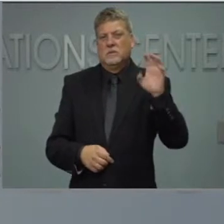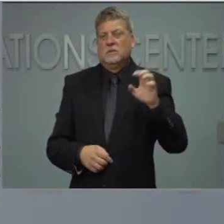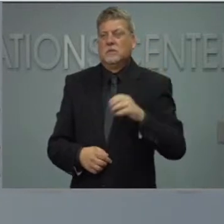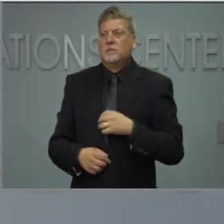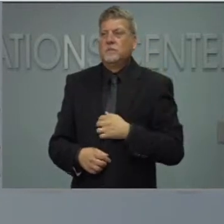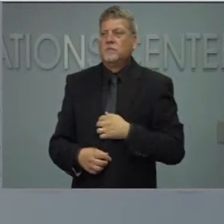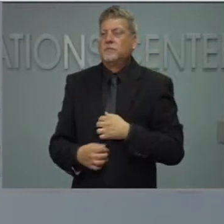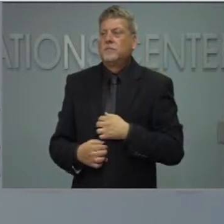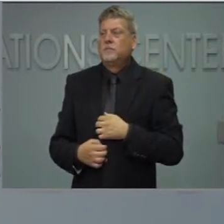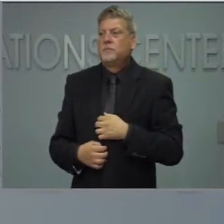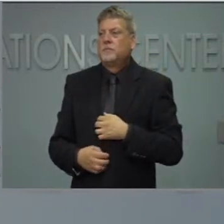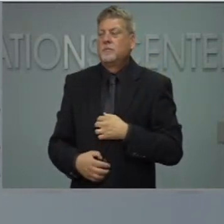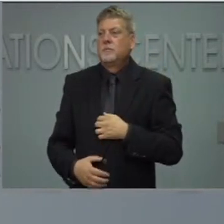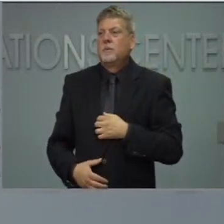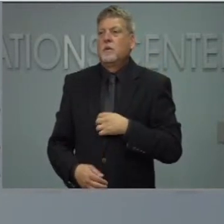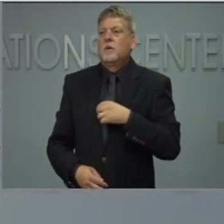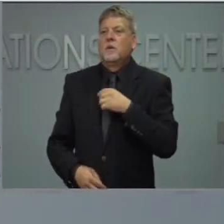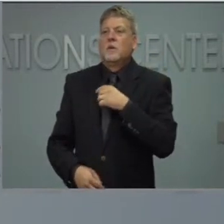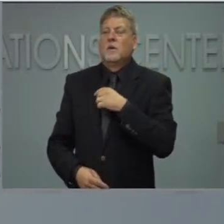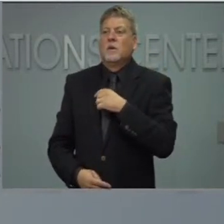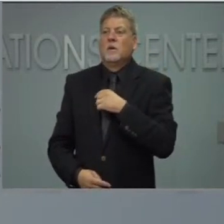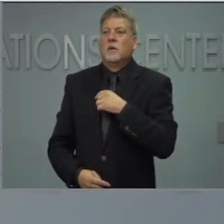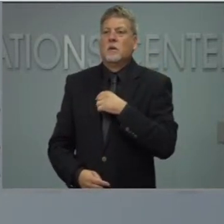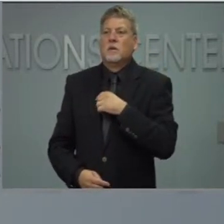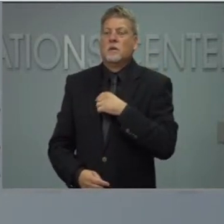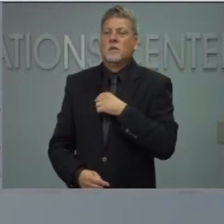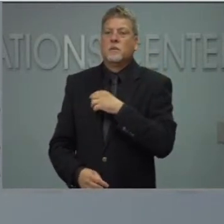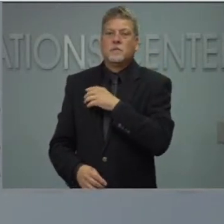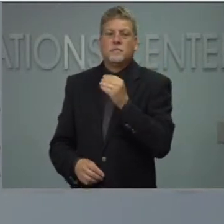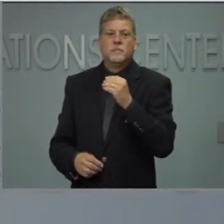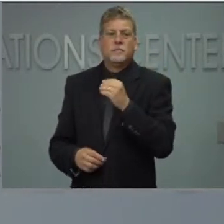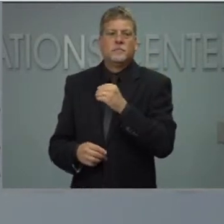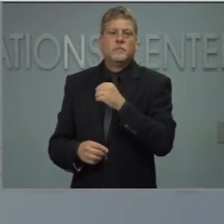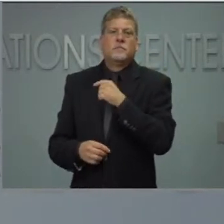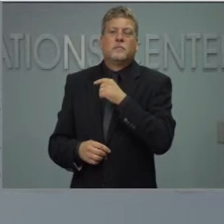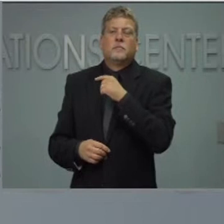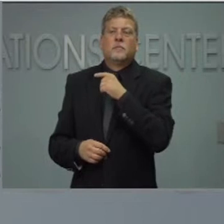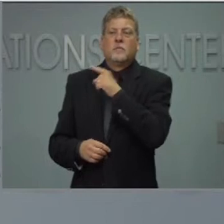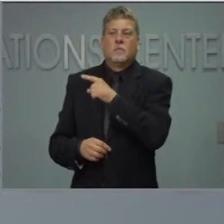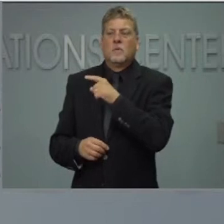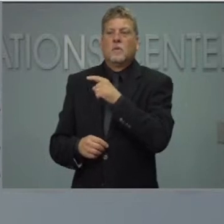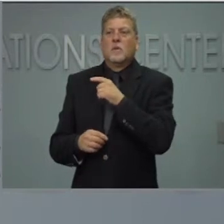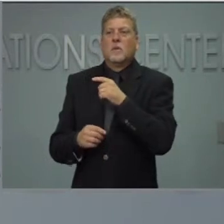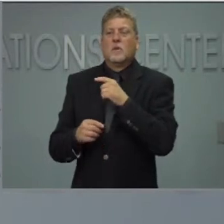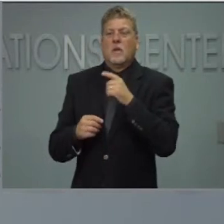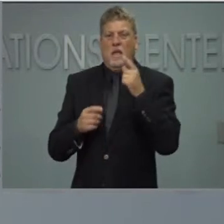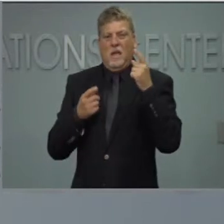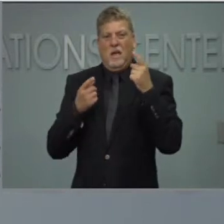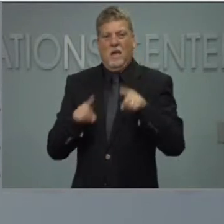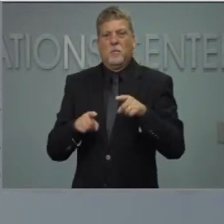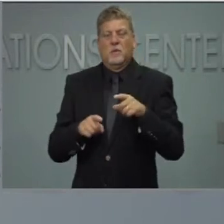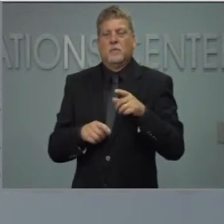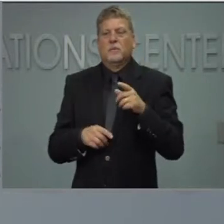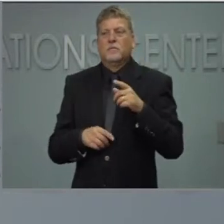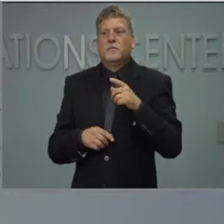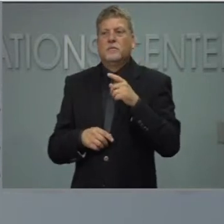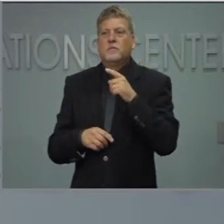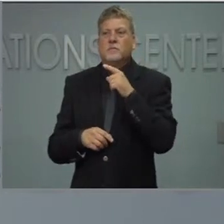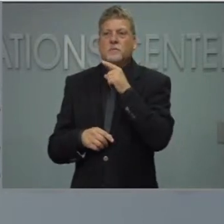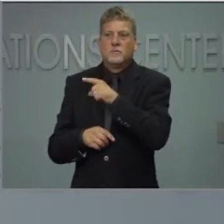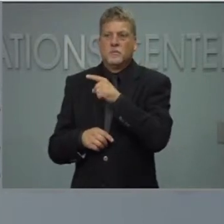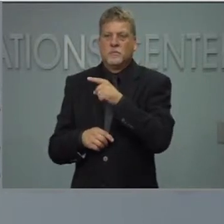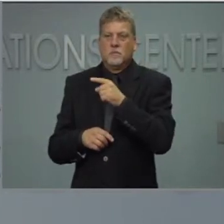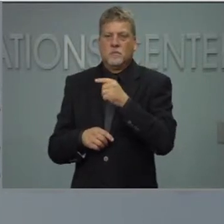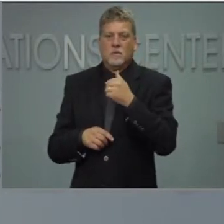UN report outlined startling climate predictions and updates. In light of these developments, do you feel the amount of money being invested